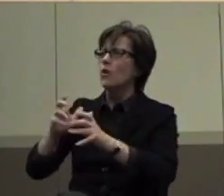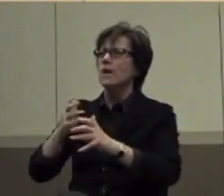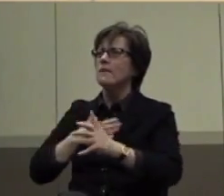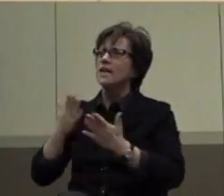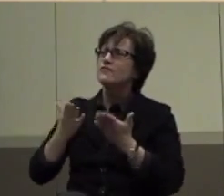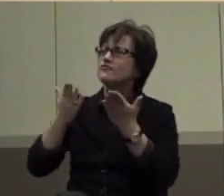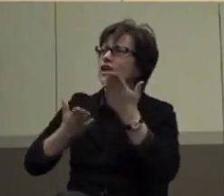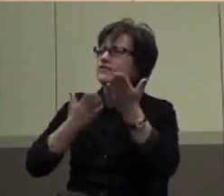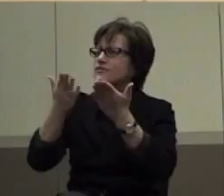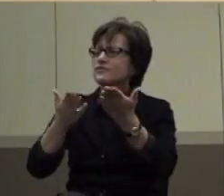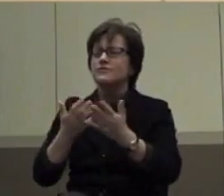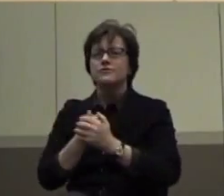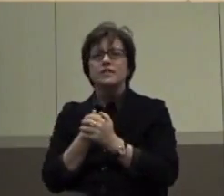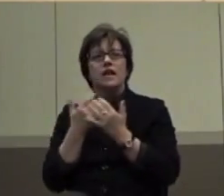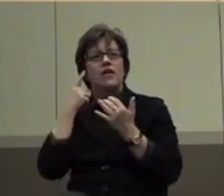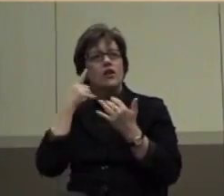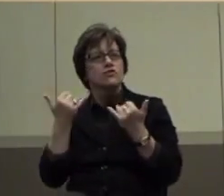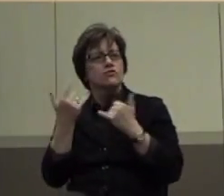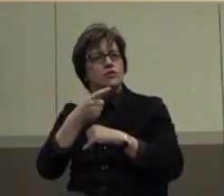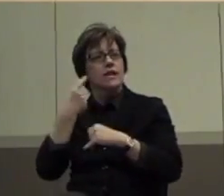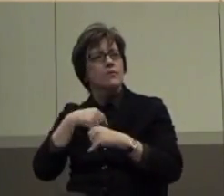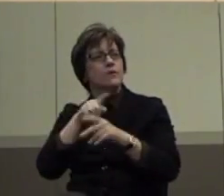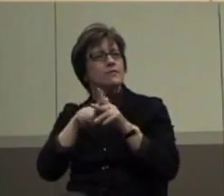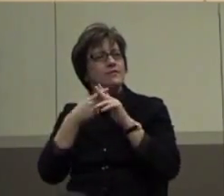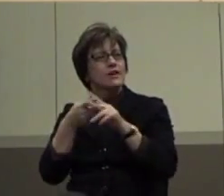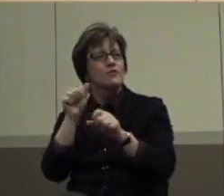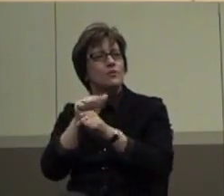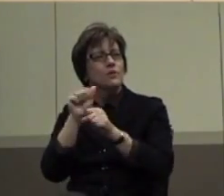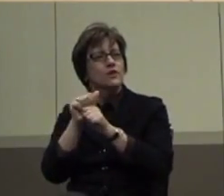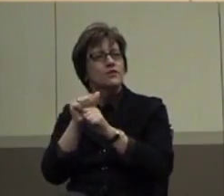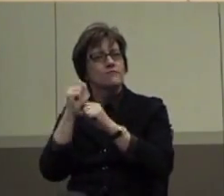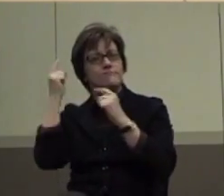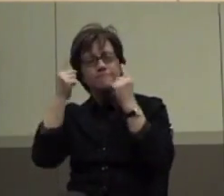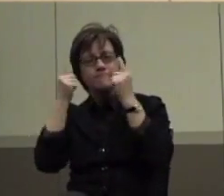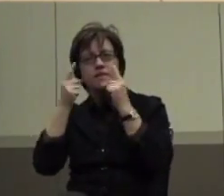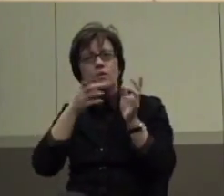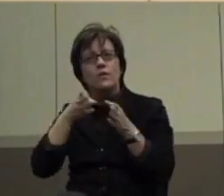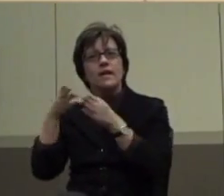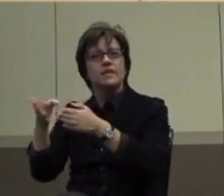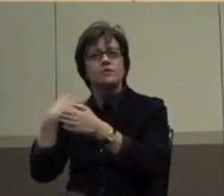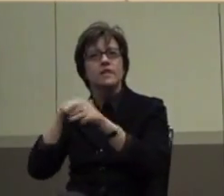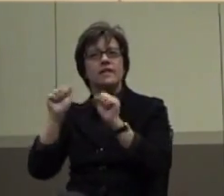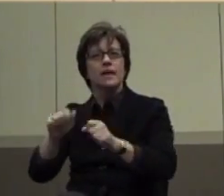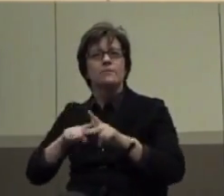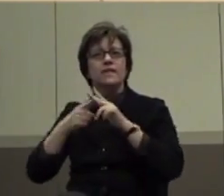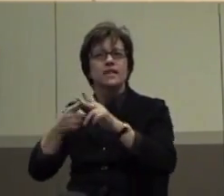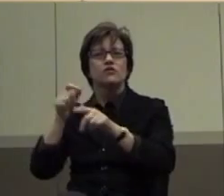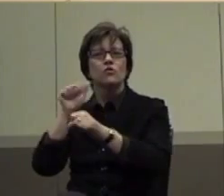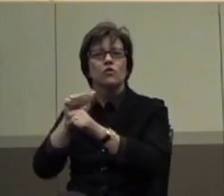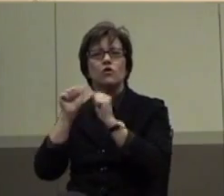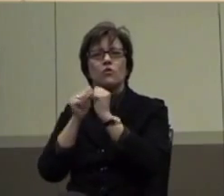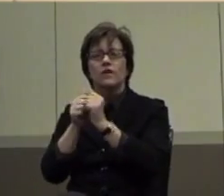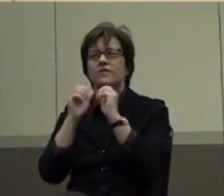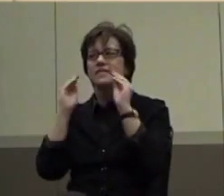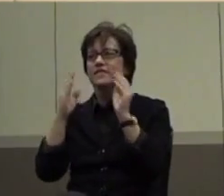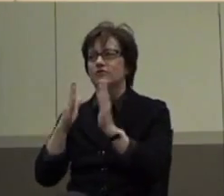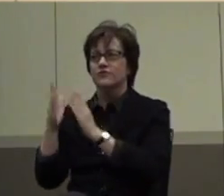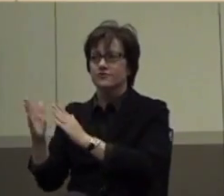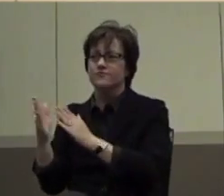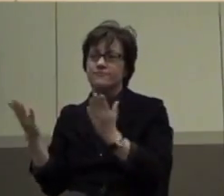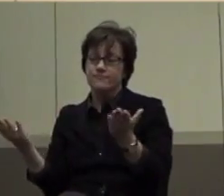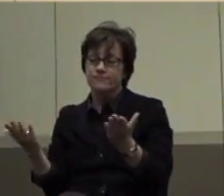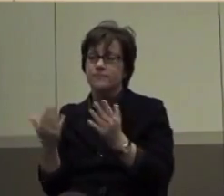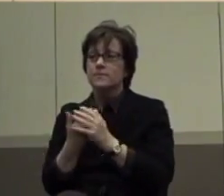thought that today we would actually start working with looking at some ways that we can begin to work with teachers. Now, to a certain extent,